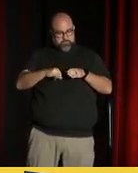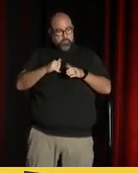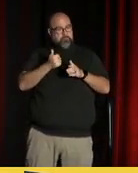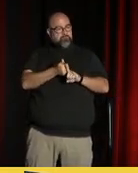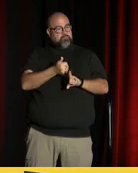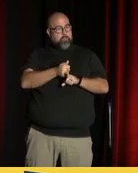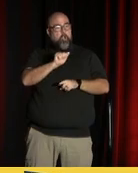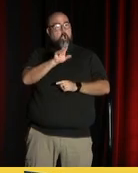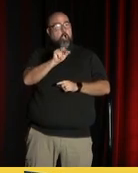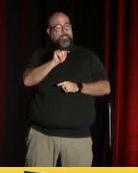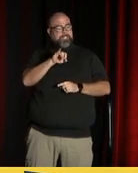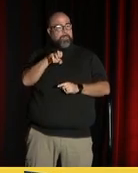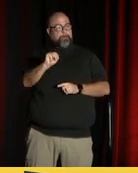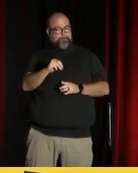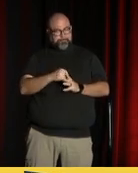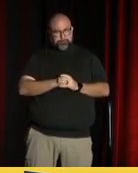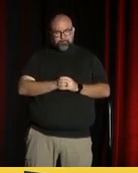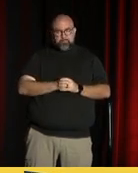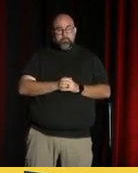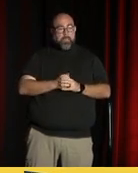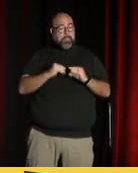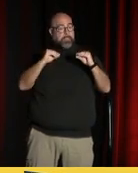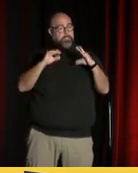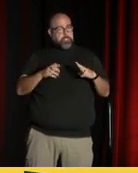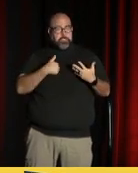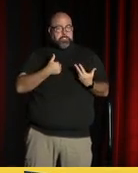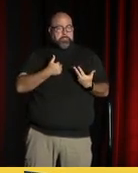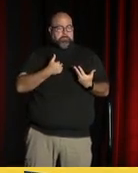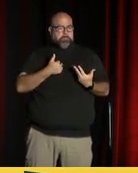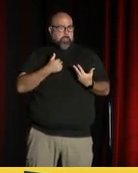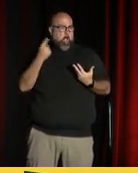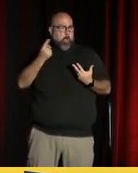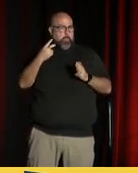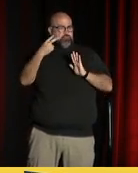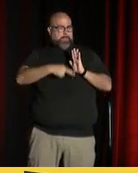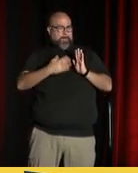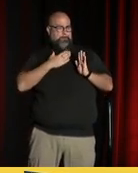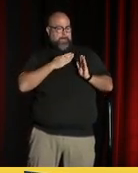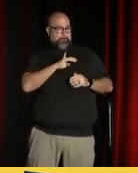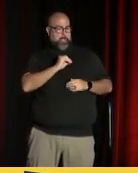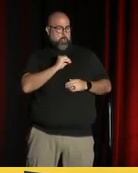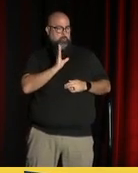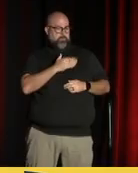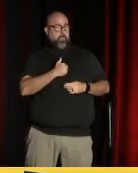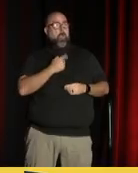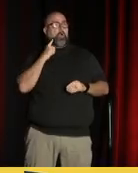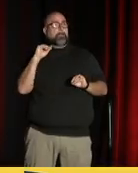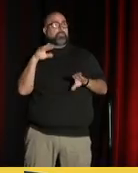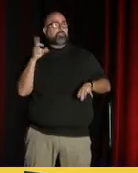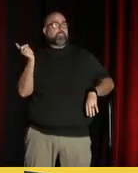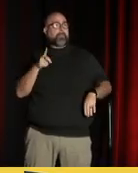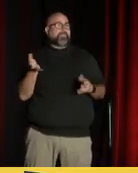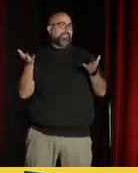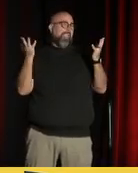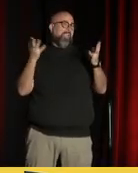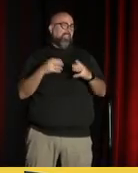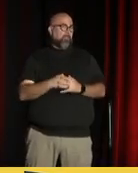autism spectrum. And teachers don't always read my bio. They just think a magician is coming to the